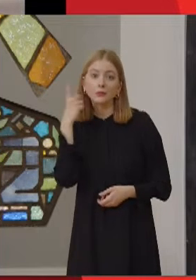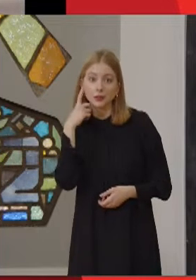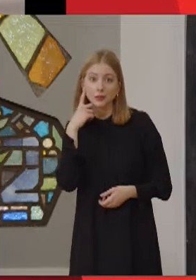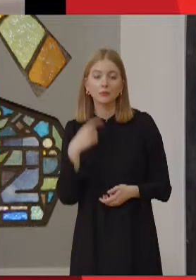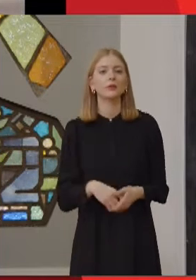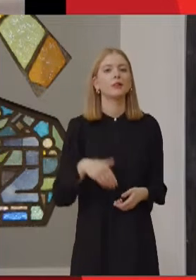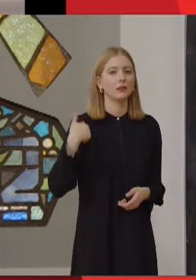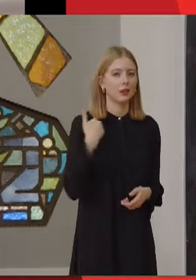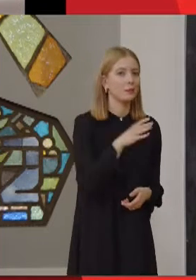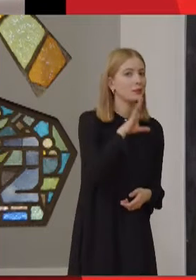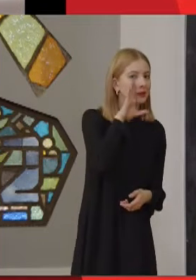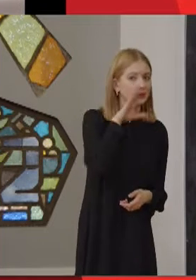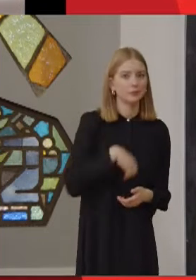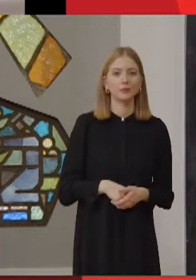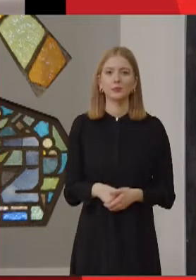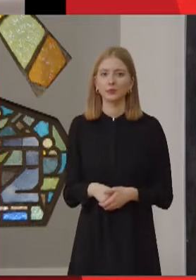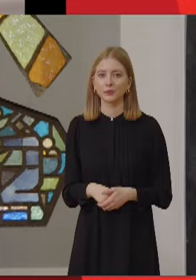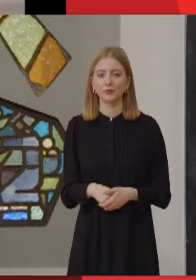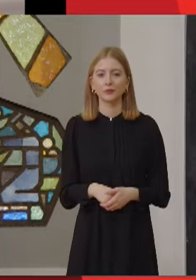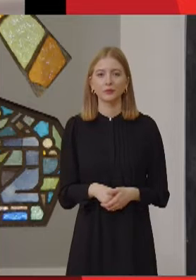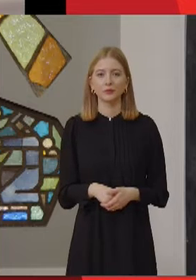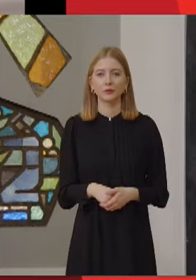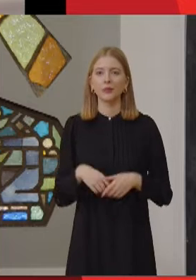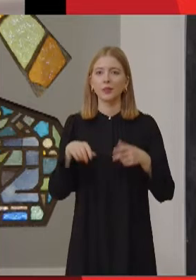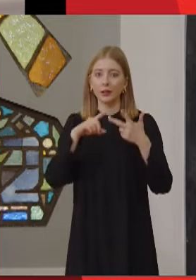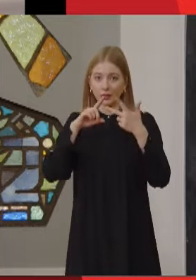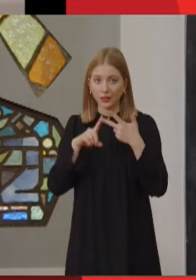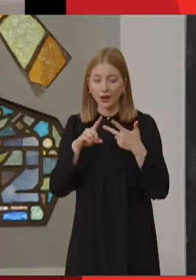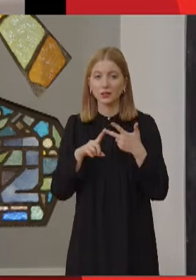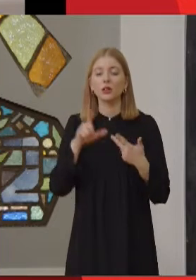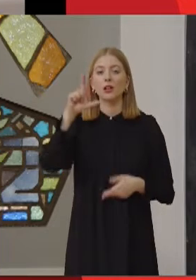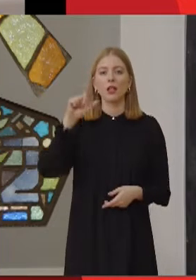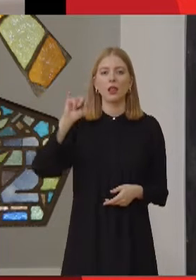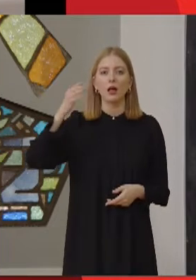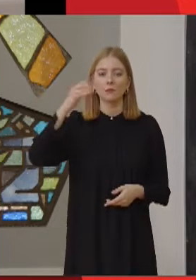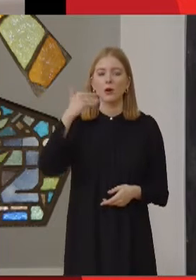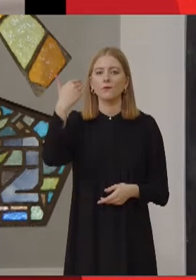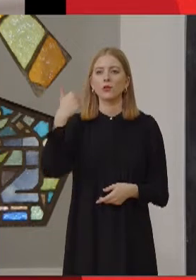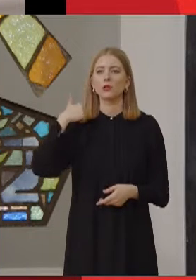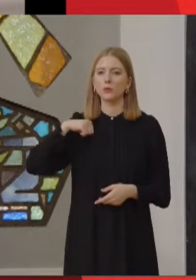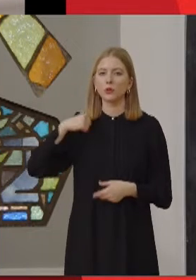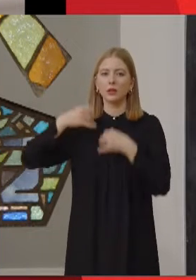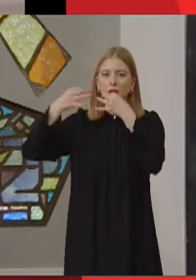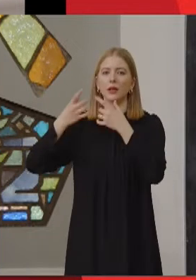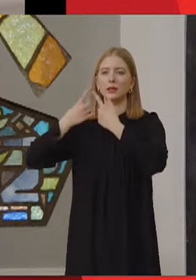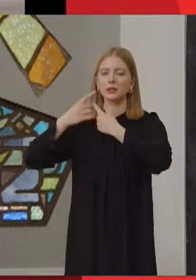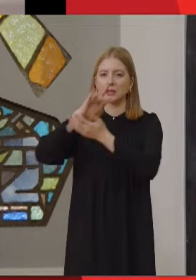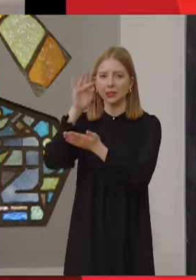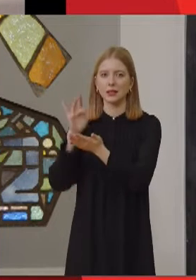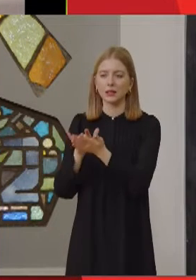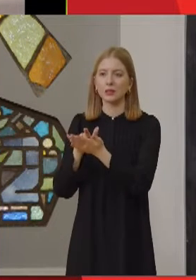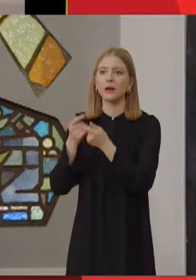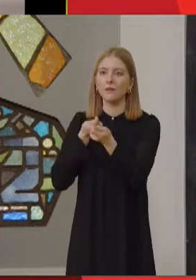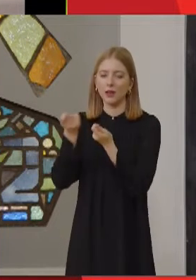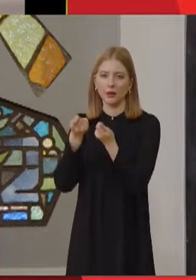morning. Can you hear us? Good morning. I do hear you. Laima Vaigelė is the member